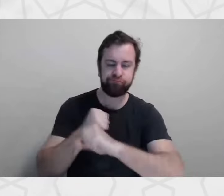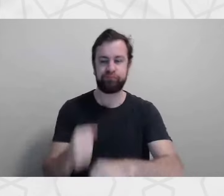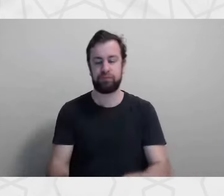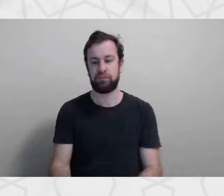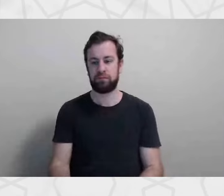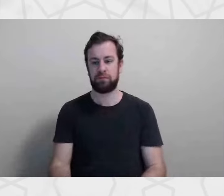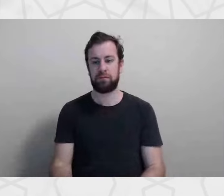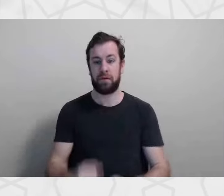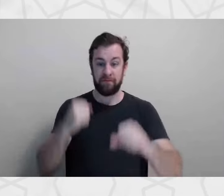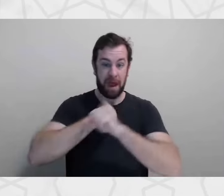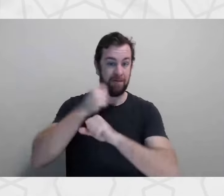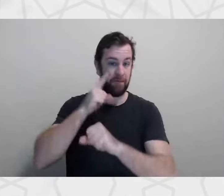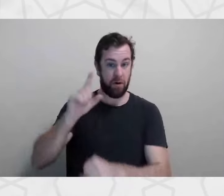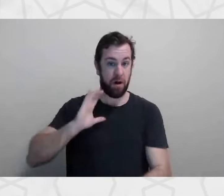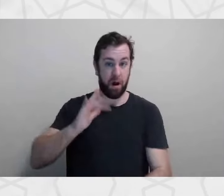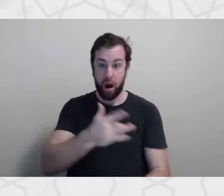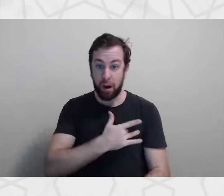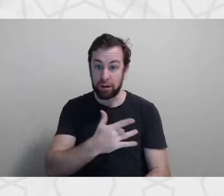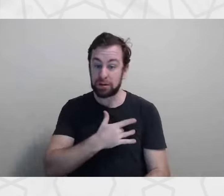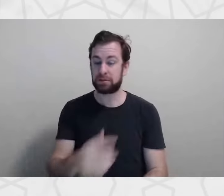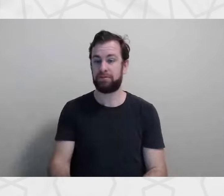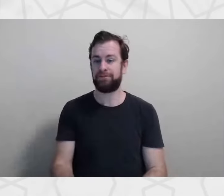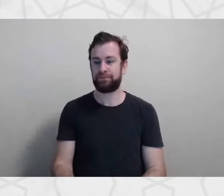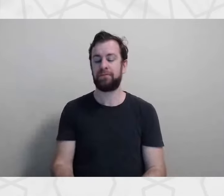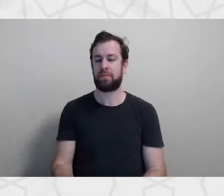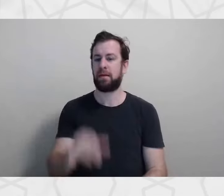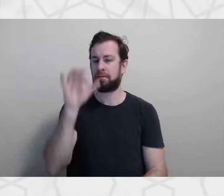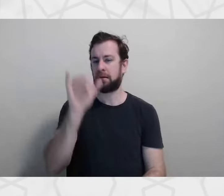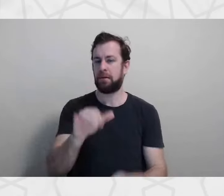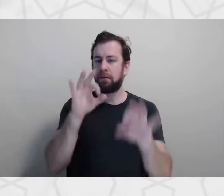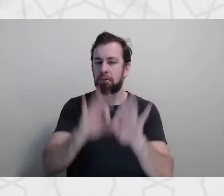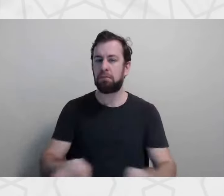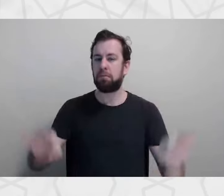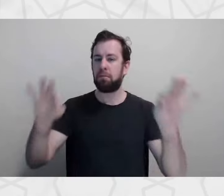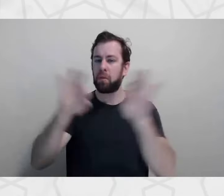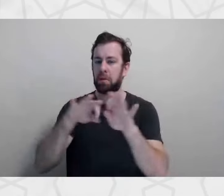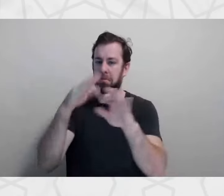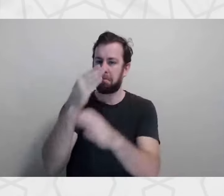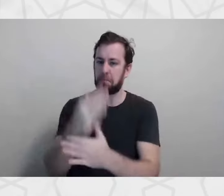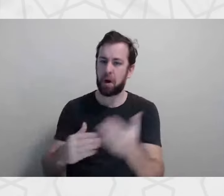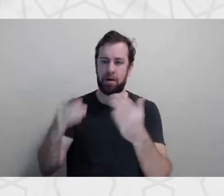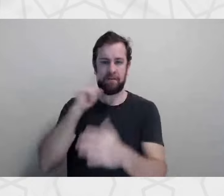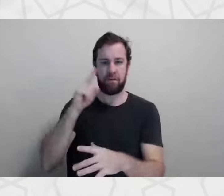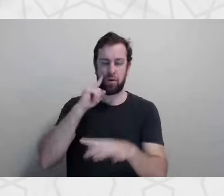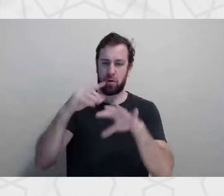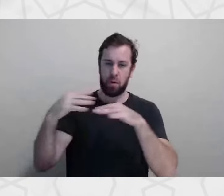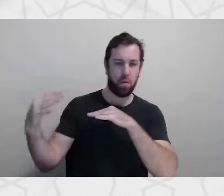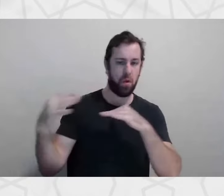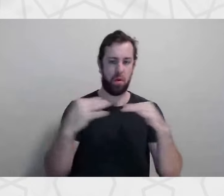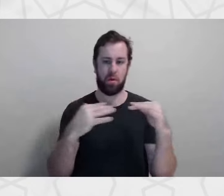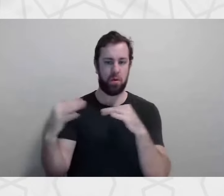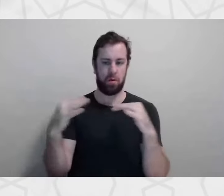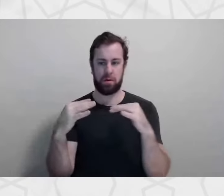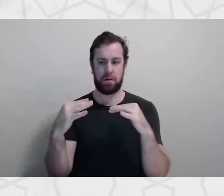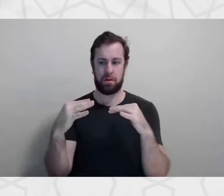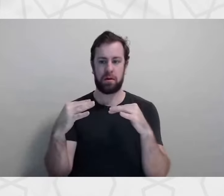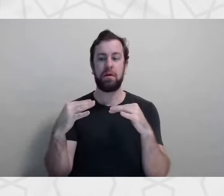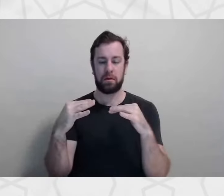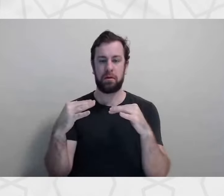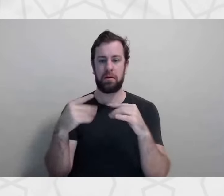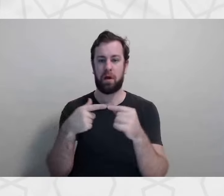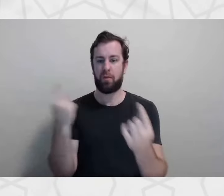the hearts may be the most crucial aspect of the war against